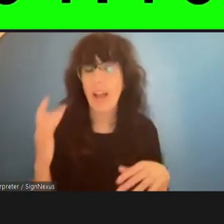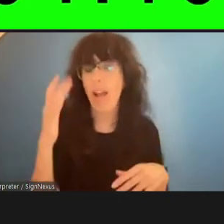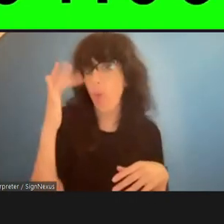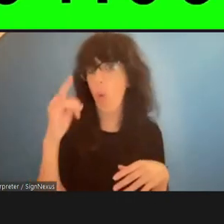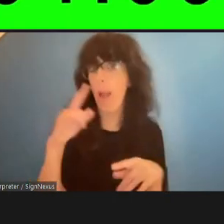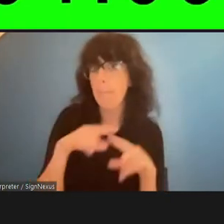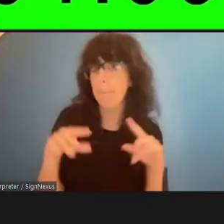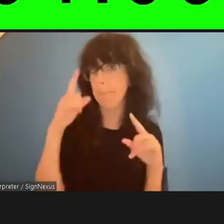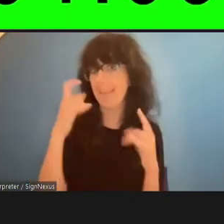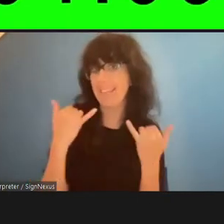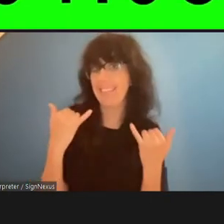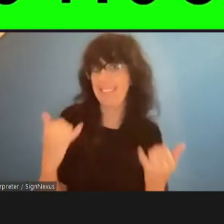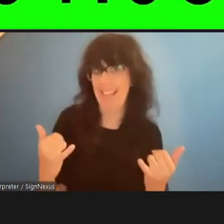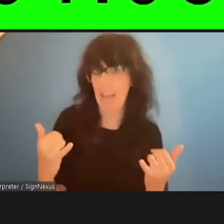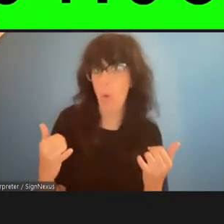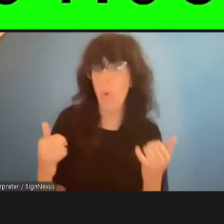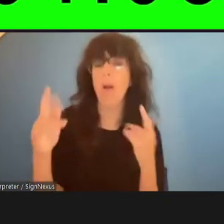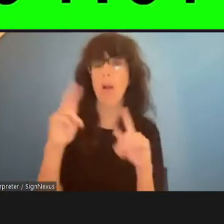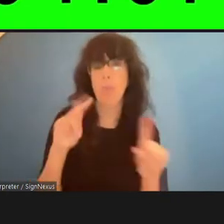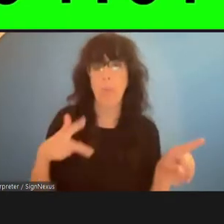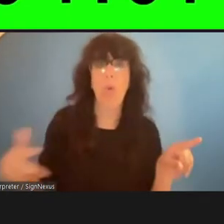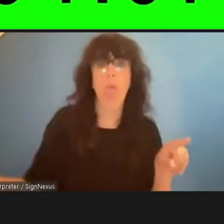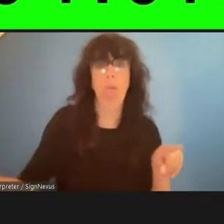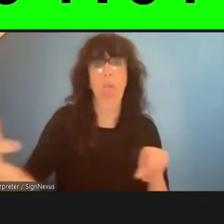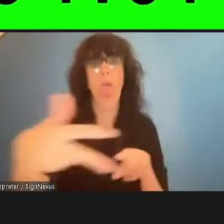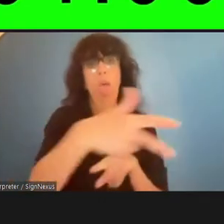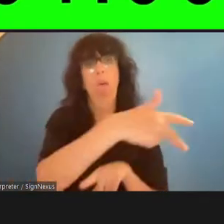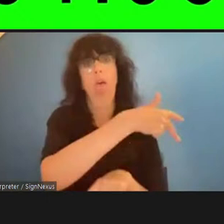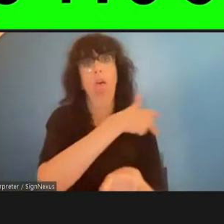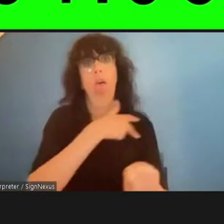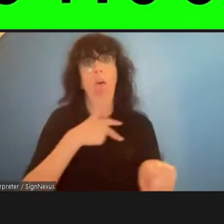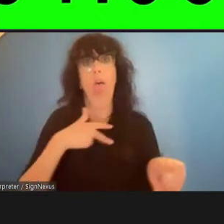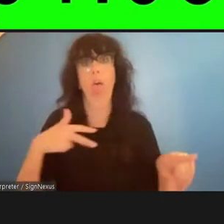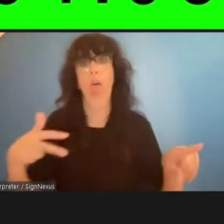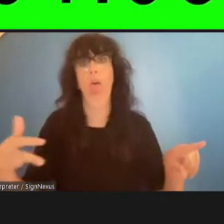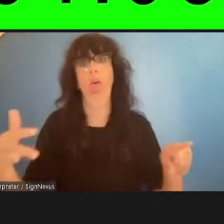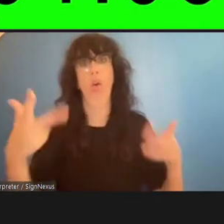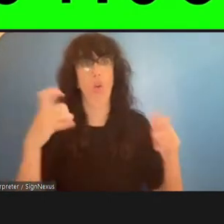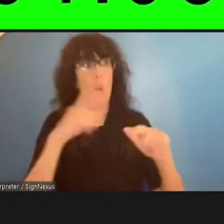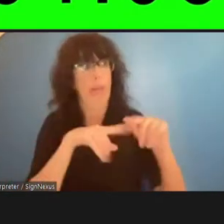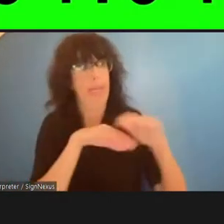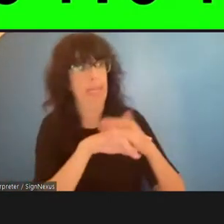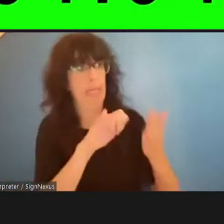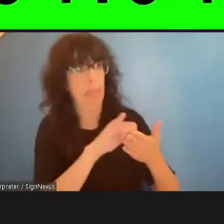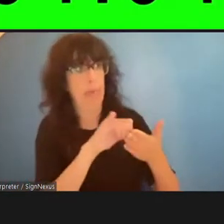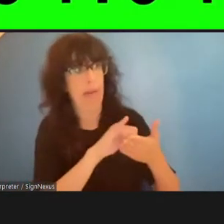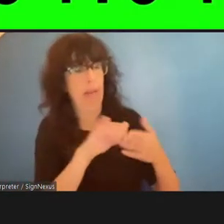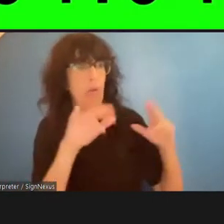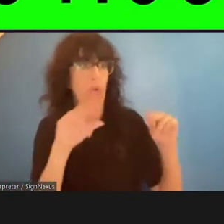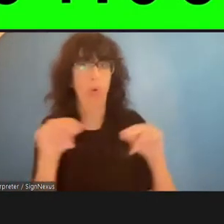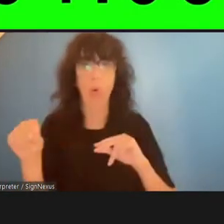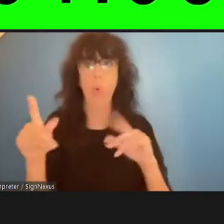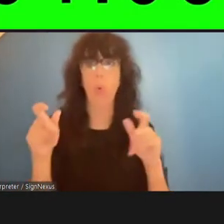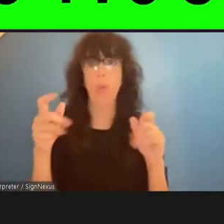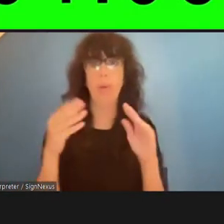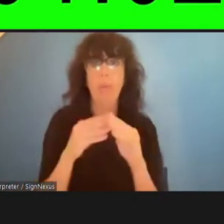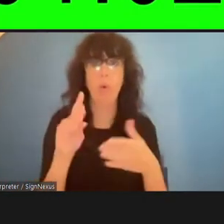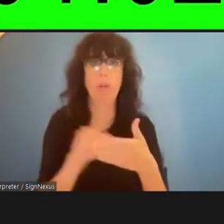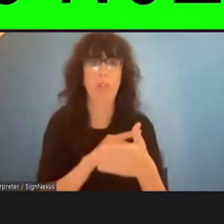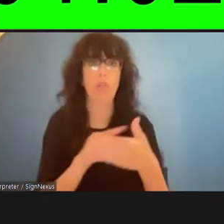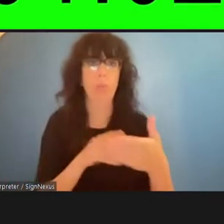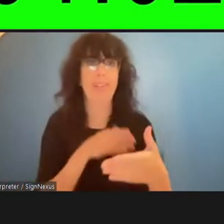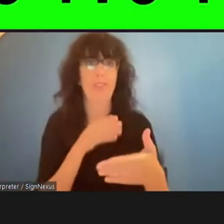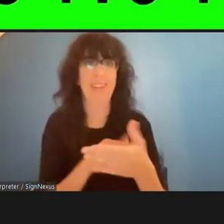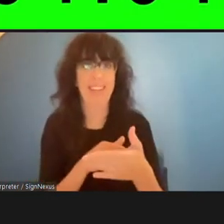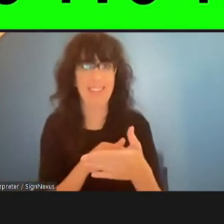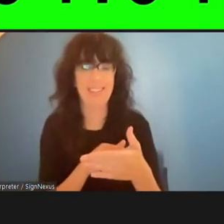now you're gonna have people circling around like oh are you looking for a ride again to manhattan no okay there's gonna be more right of discrimination and that's